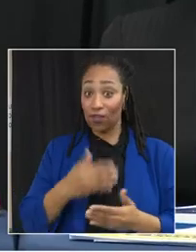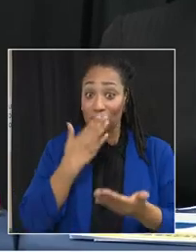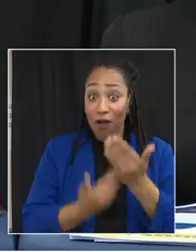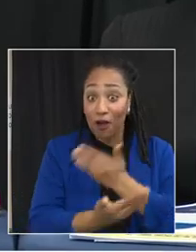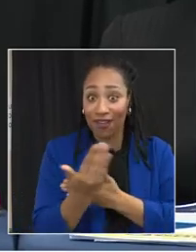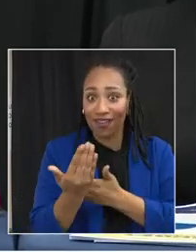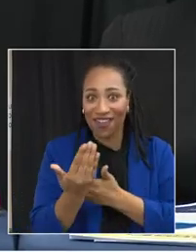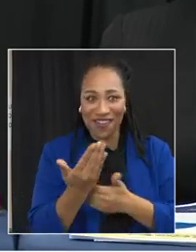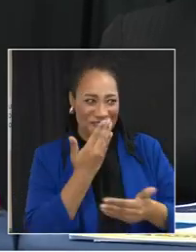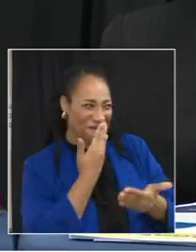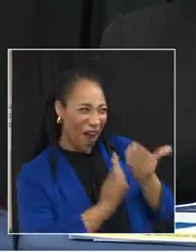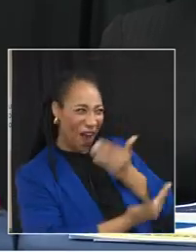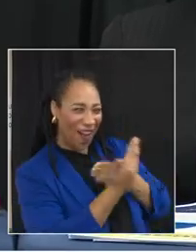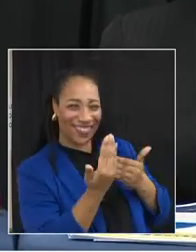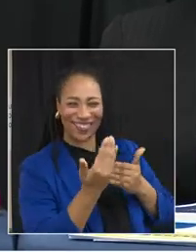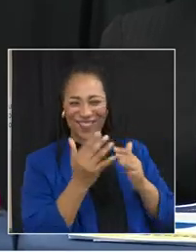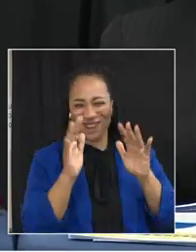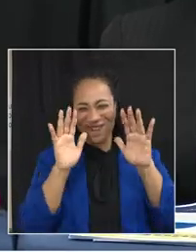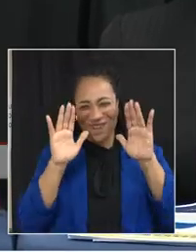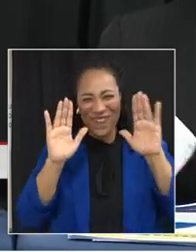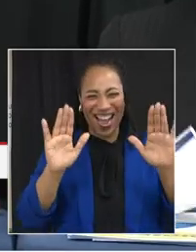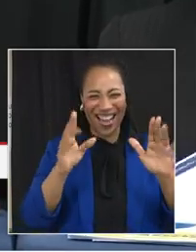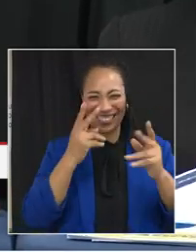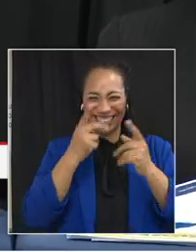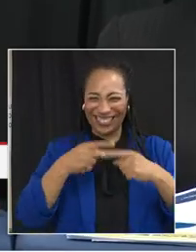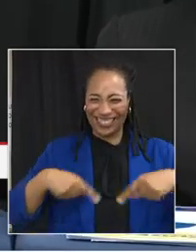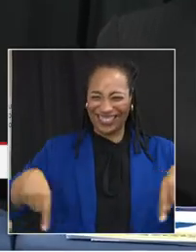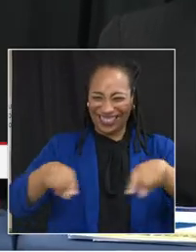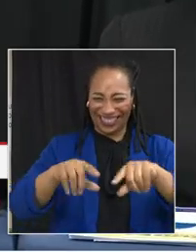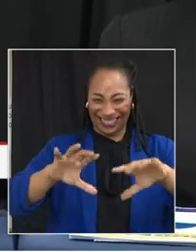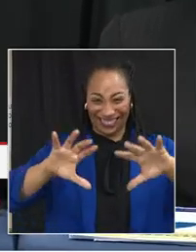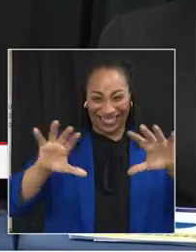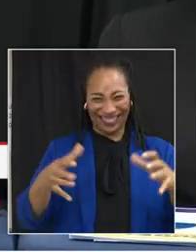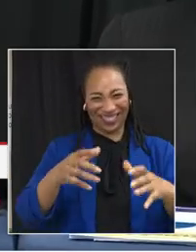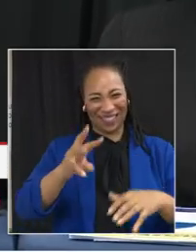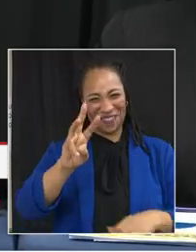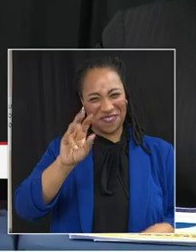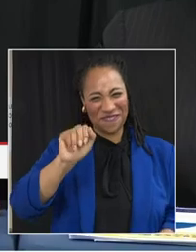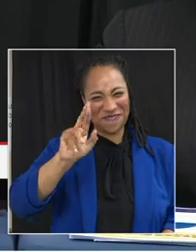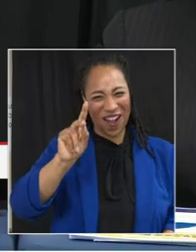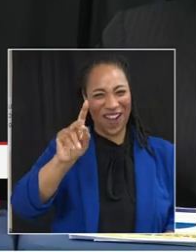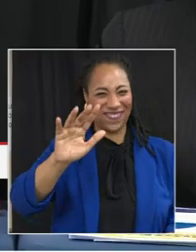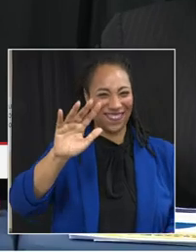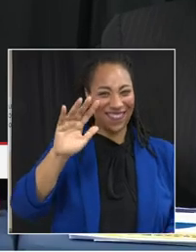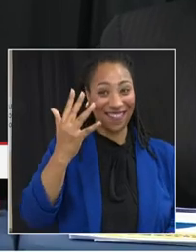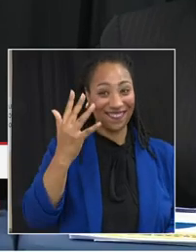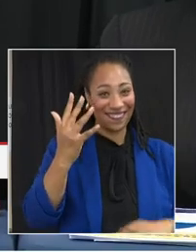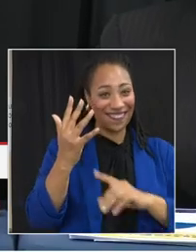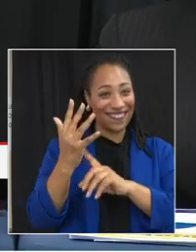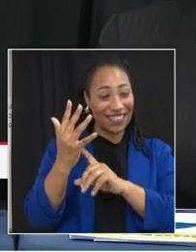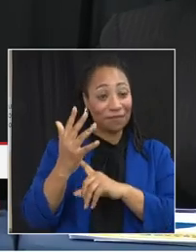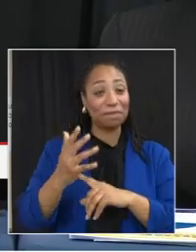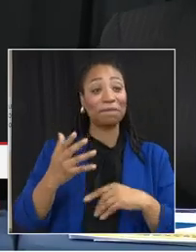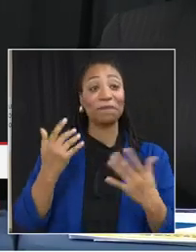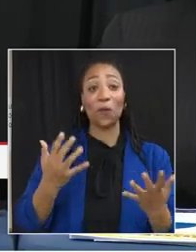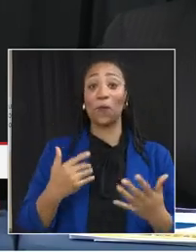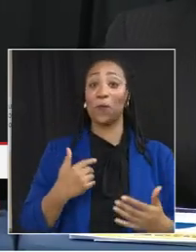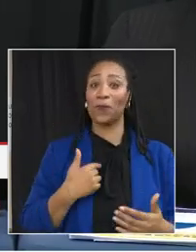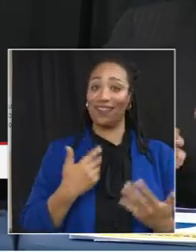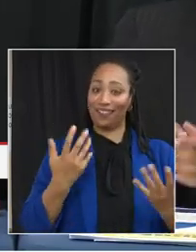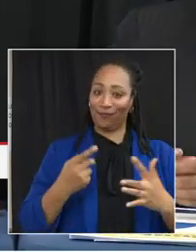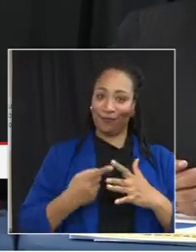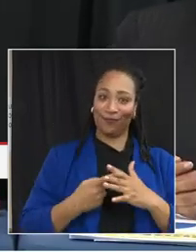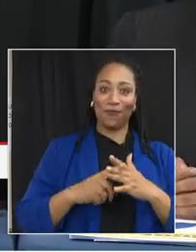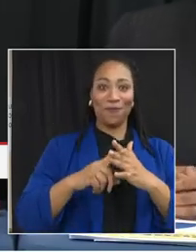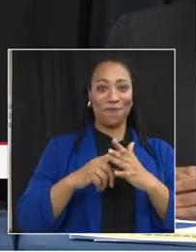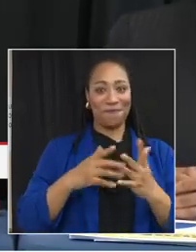Ward 5. And to start what is my 11th Budget